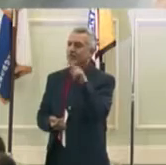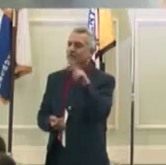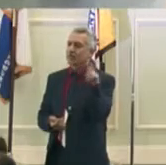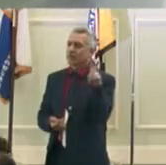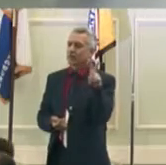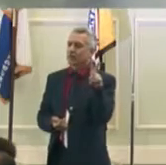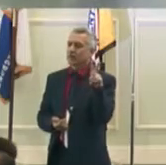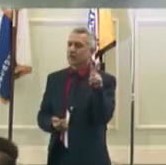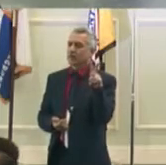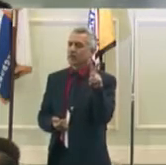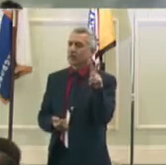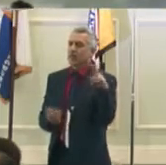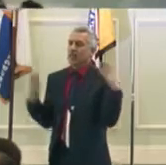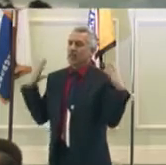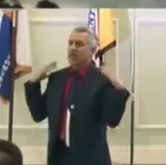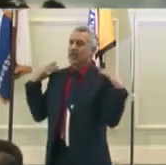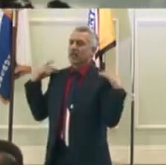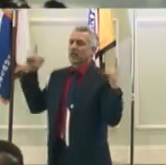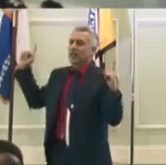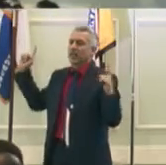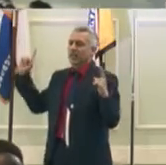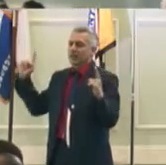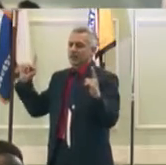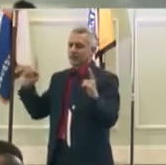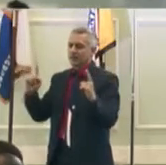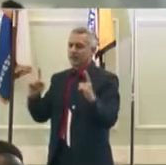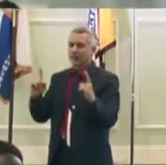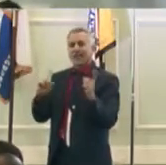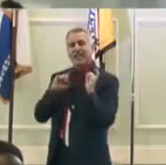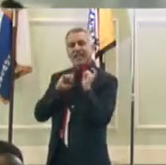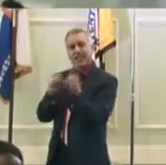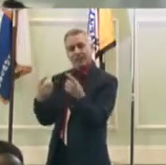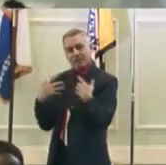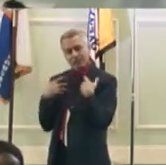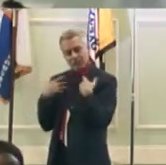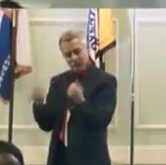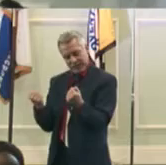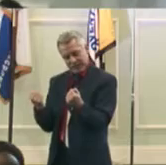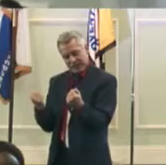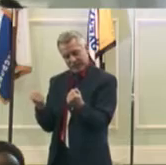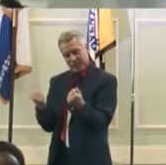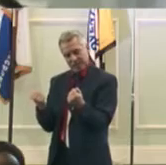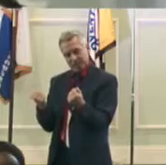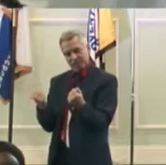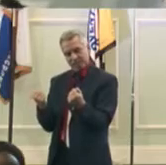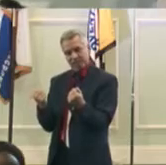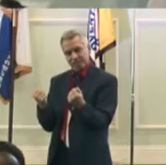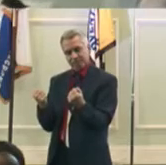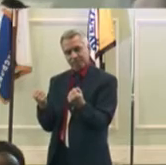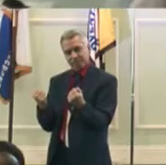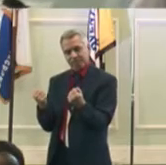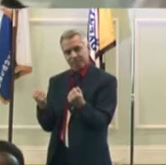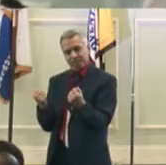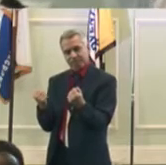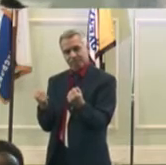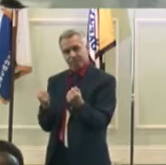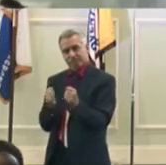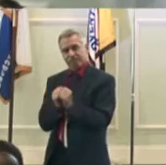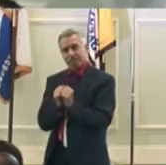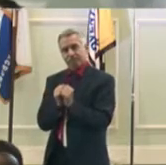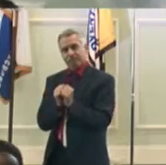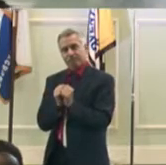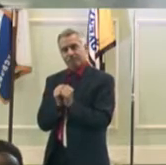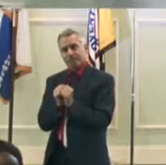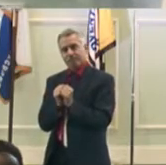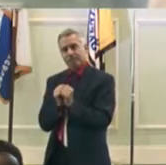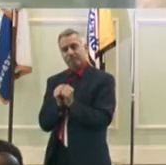Jesus. So, and strengthen him, the word says. A lot of people think, commentary bears out, that it was